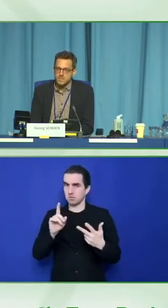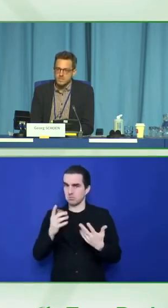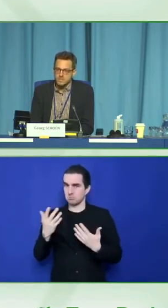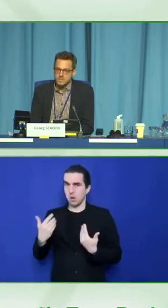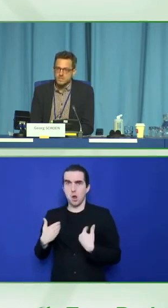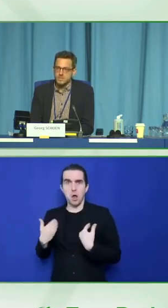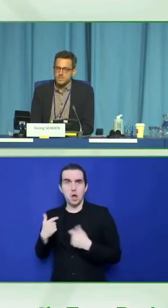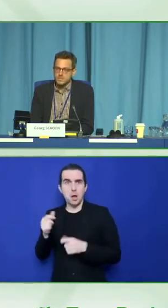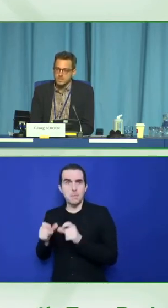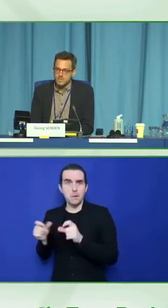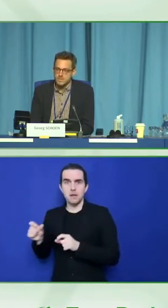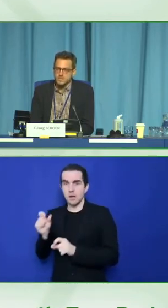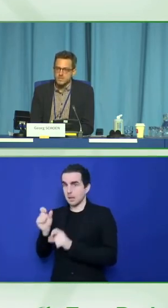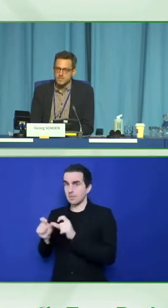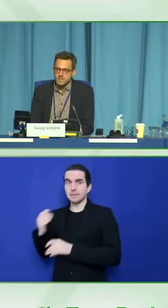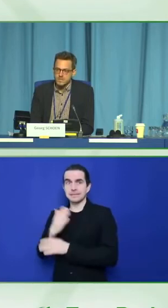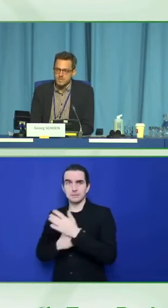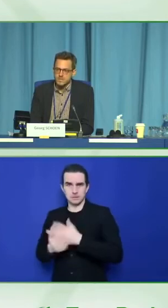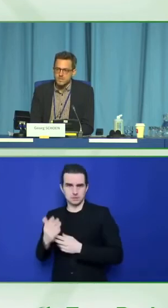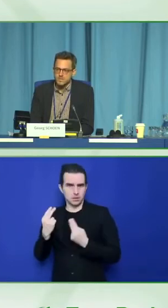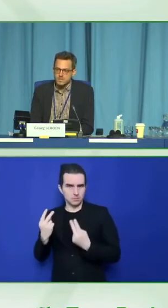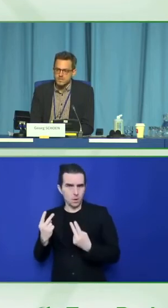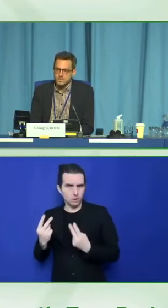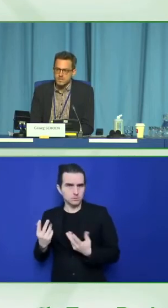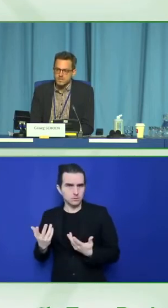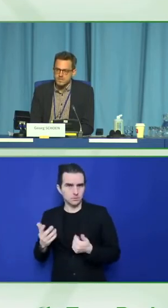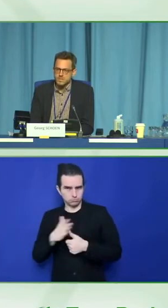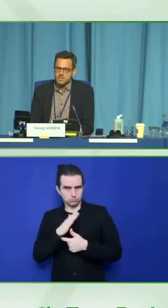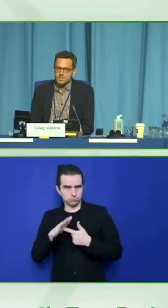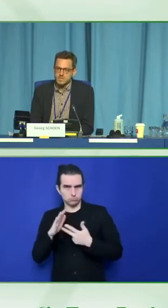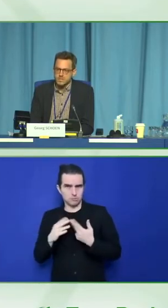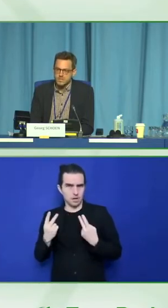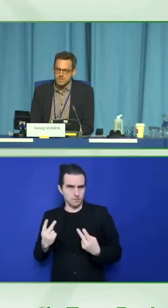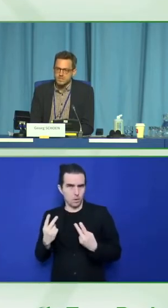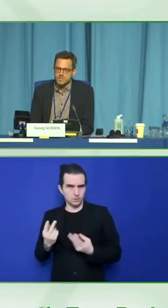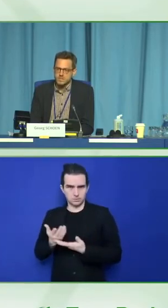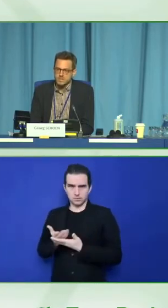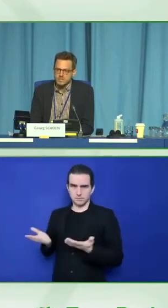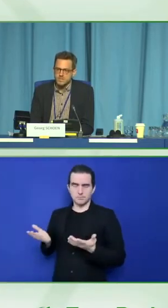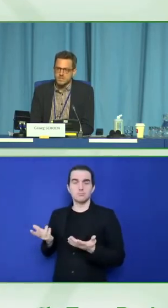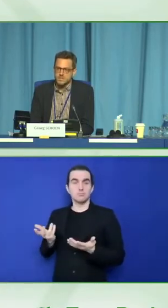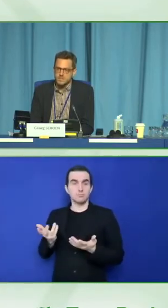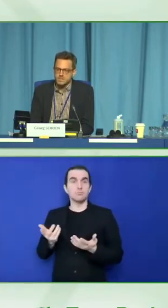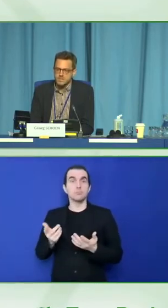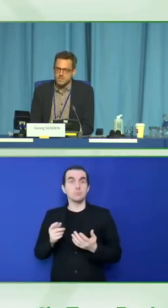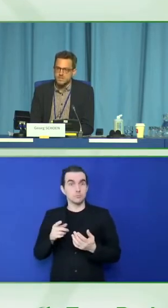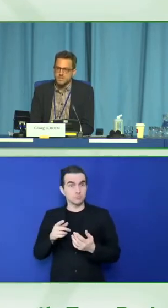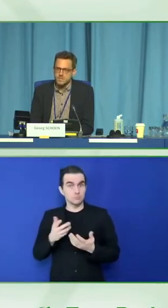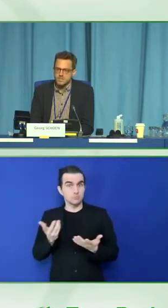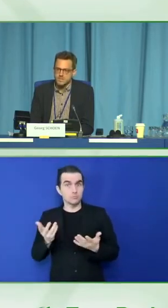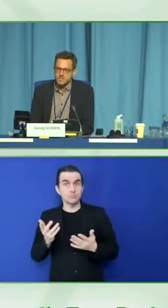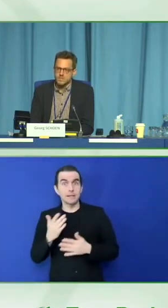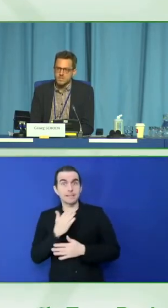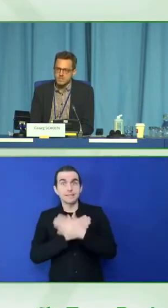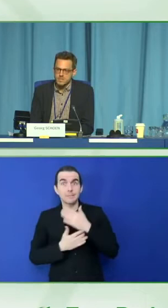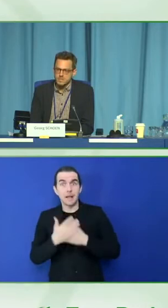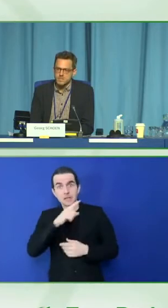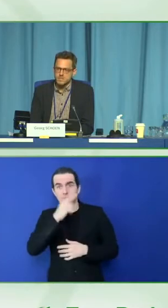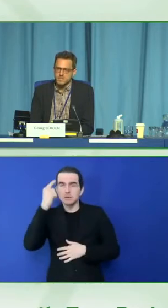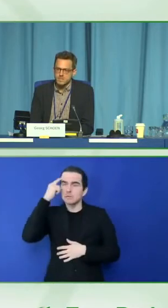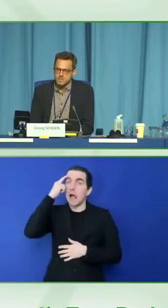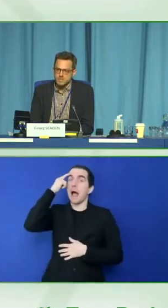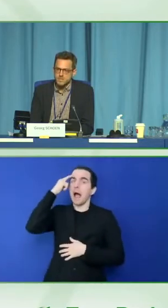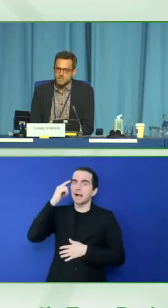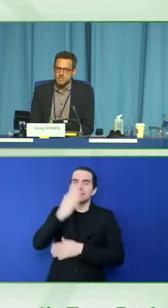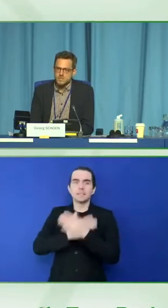simply amazing, you know. Immediately they realized that this is such an important, with ESG coming, disability is going